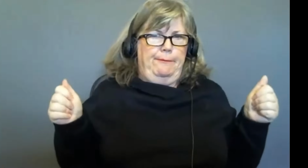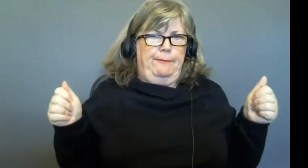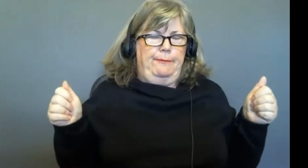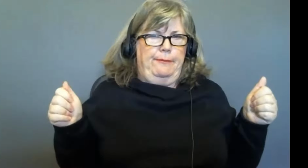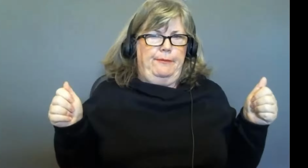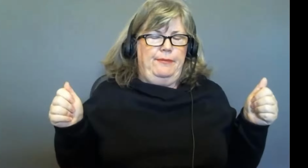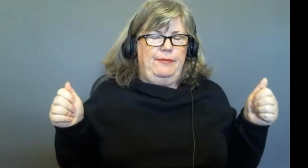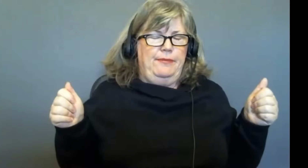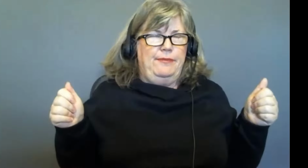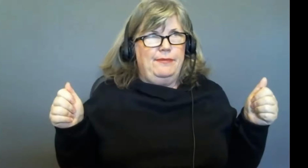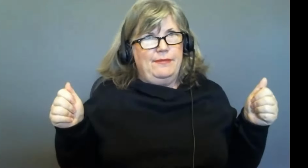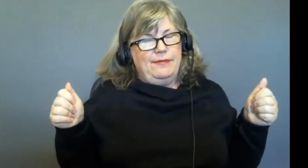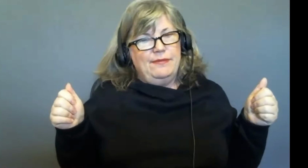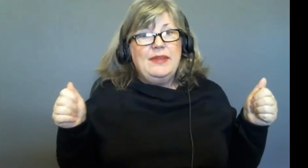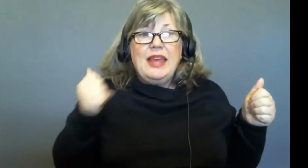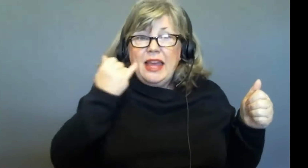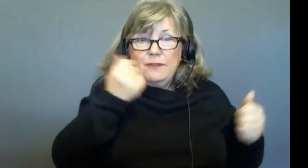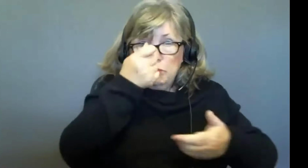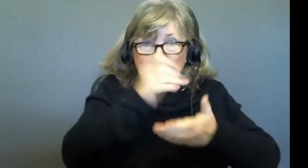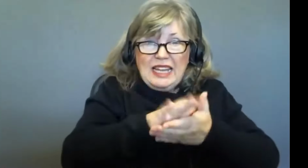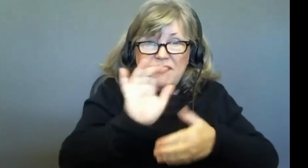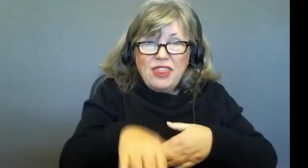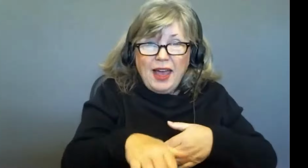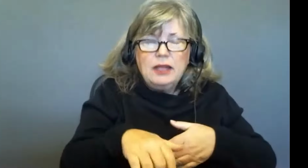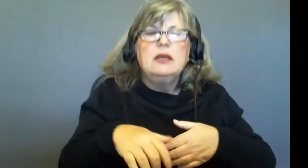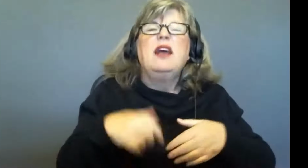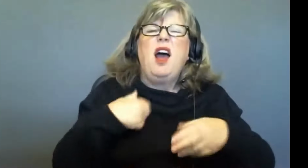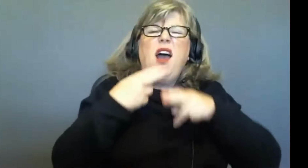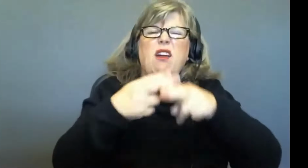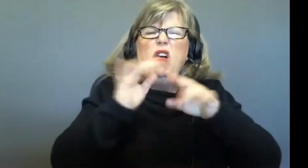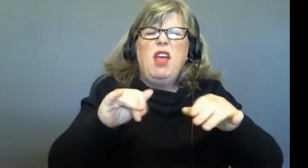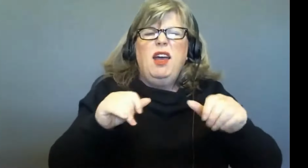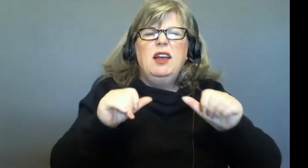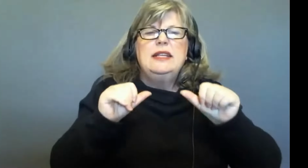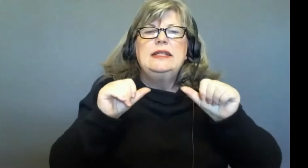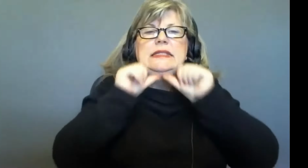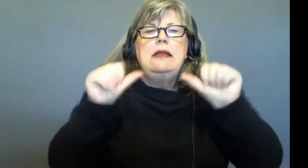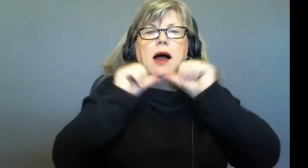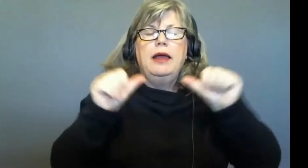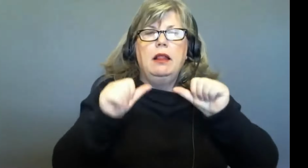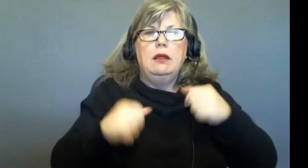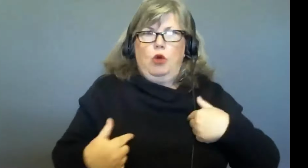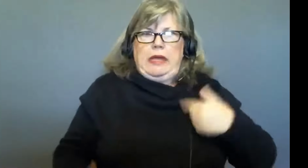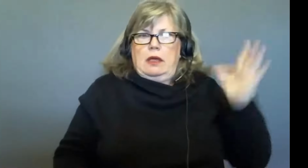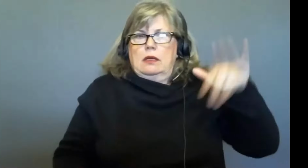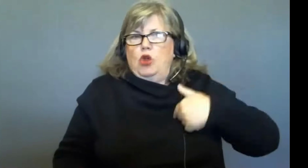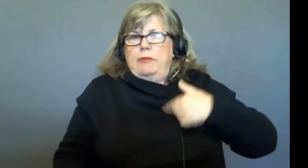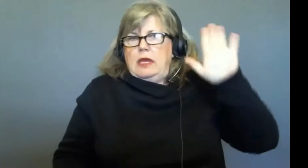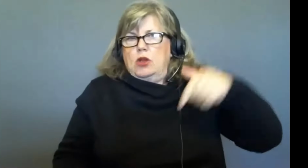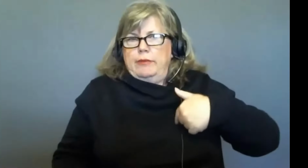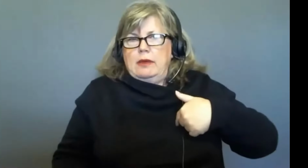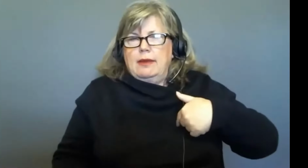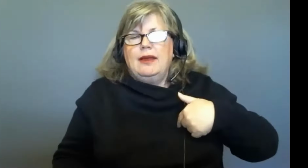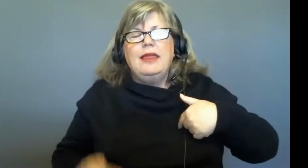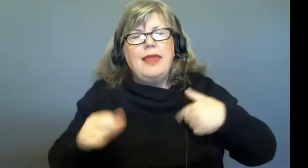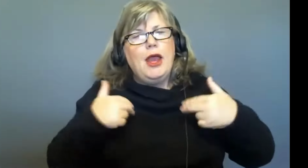just said, then please welcome to the world of denial, because we have denial. It's part of human